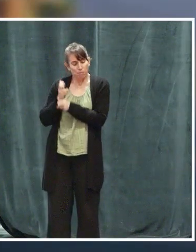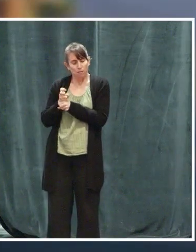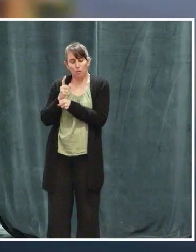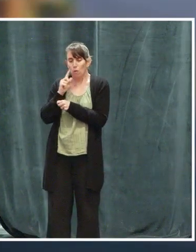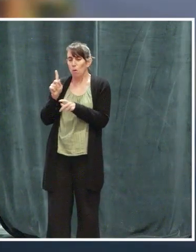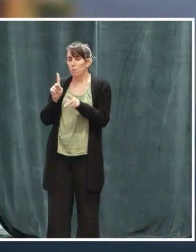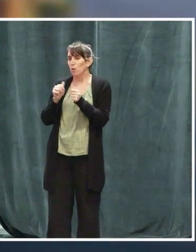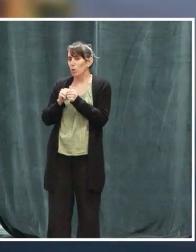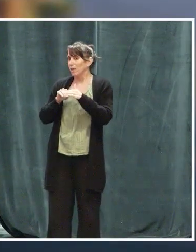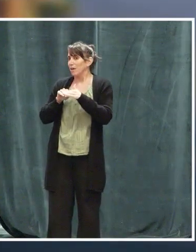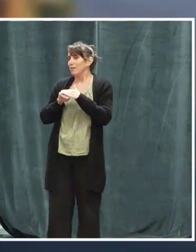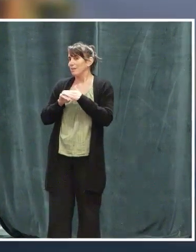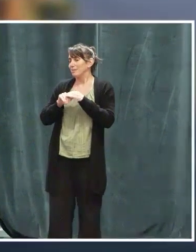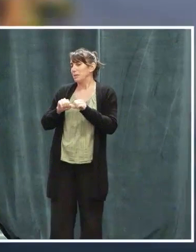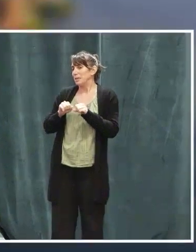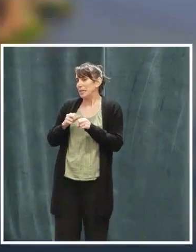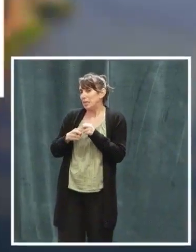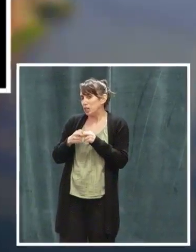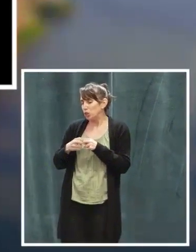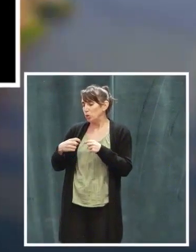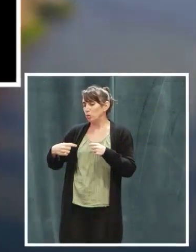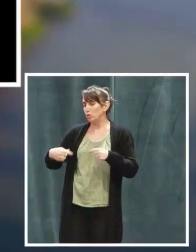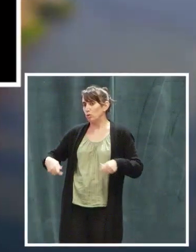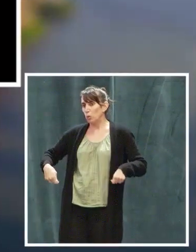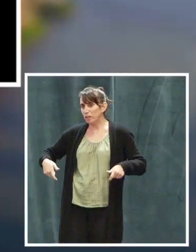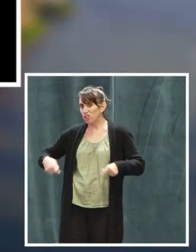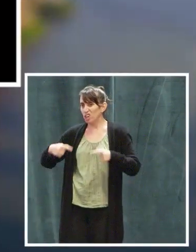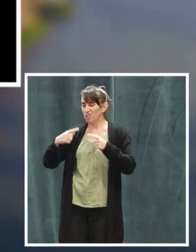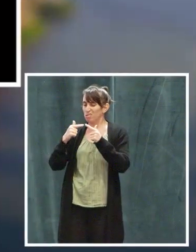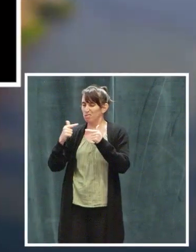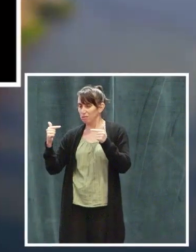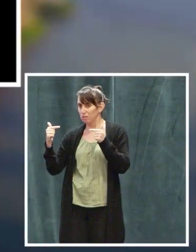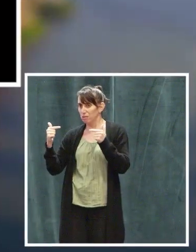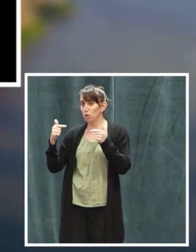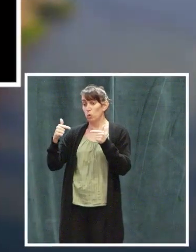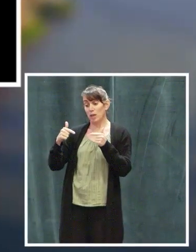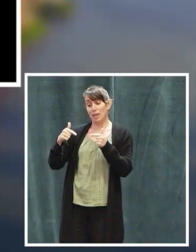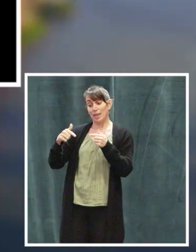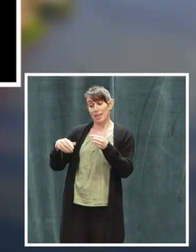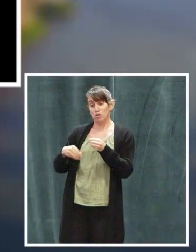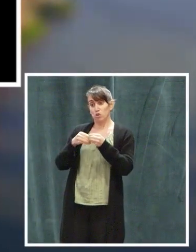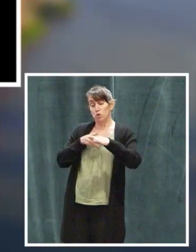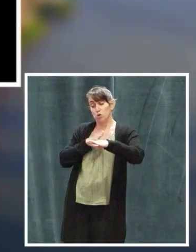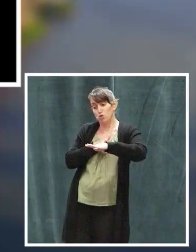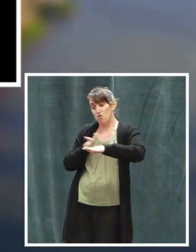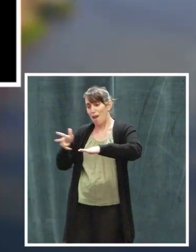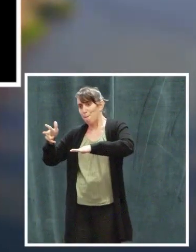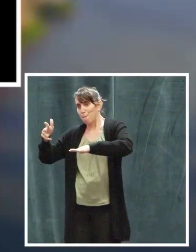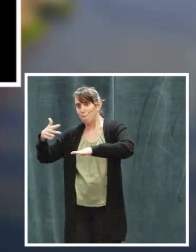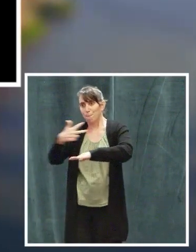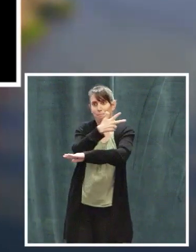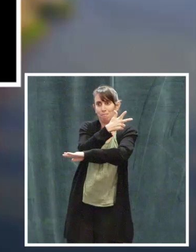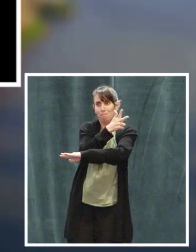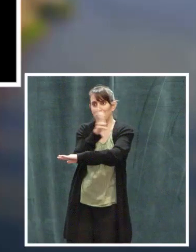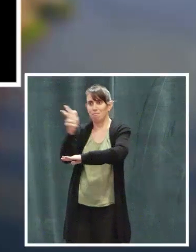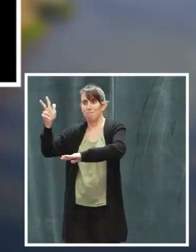issues to access. And so as a response to that, we've introduced a series of switchback ramps that switch back between that upper